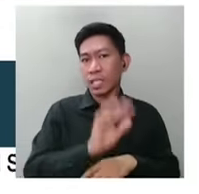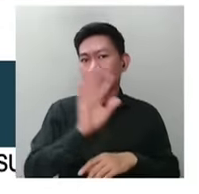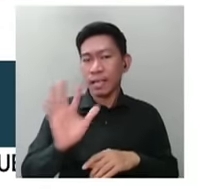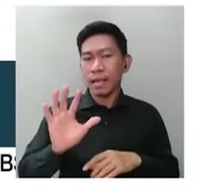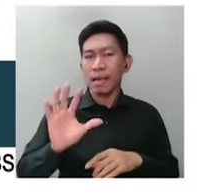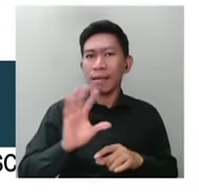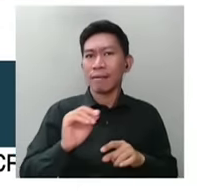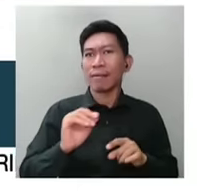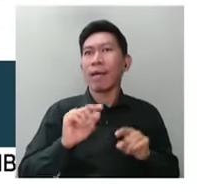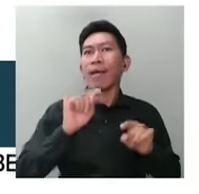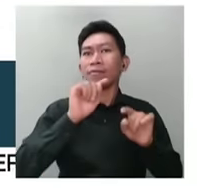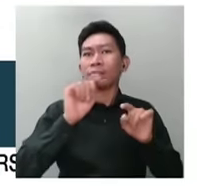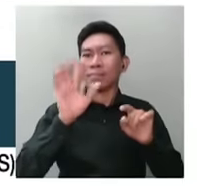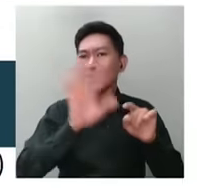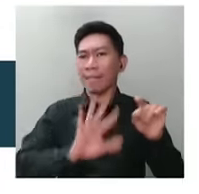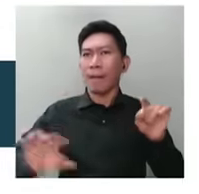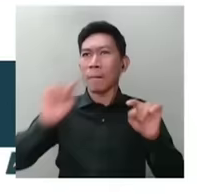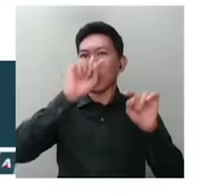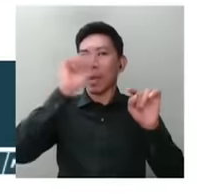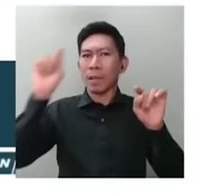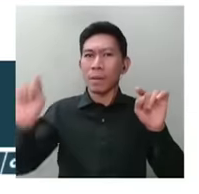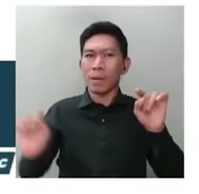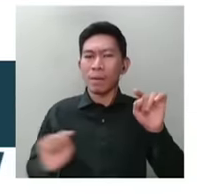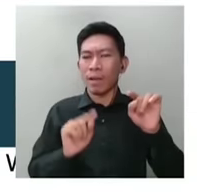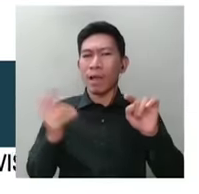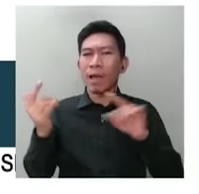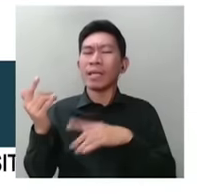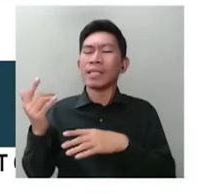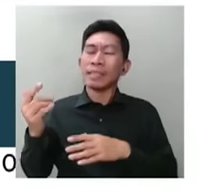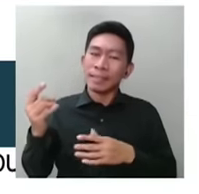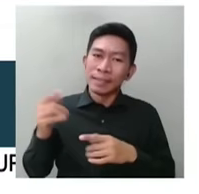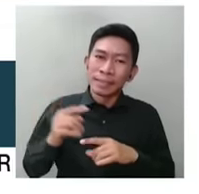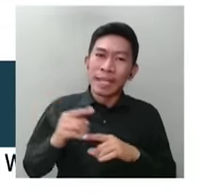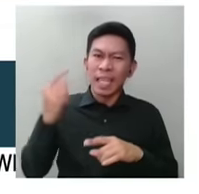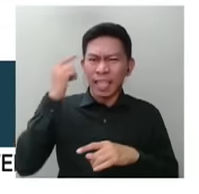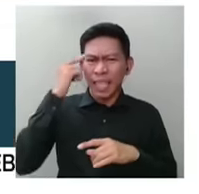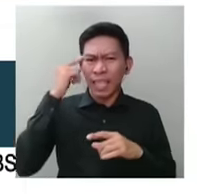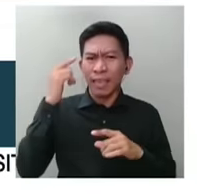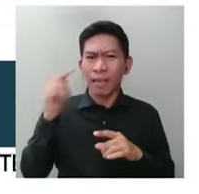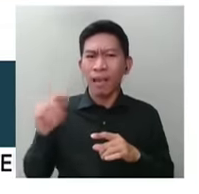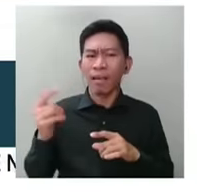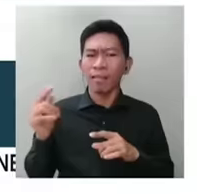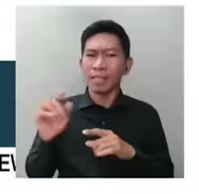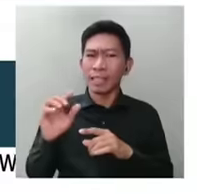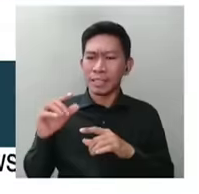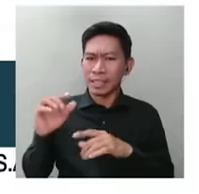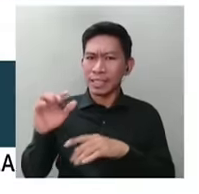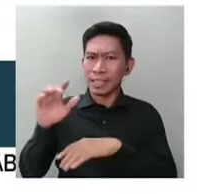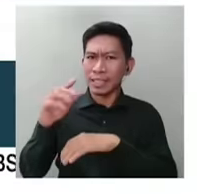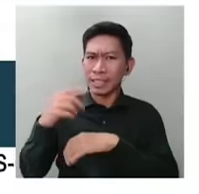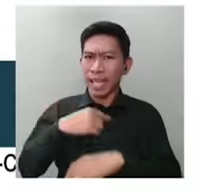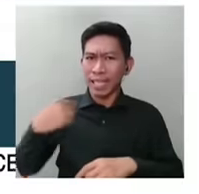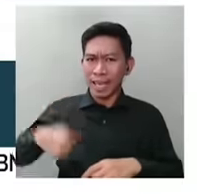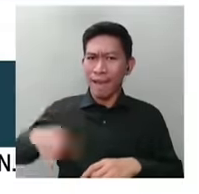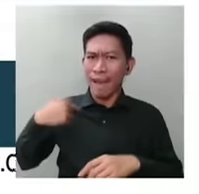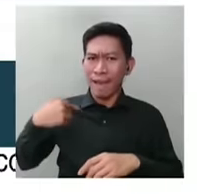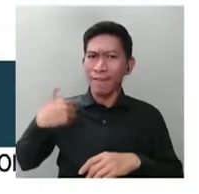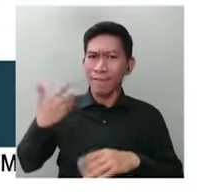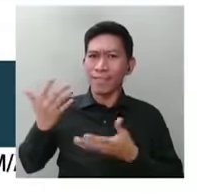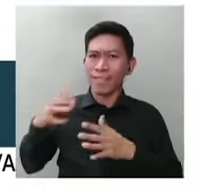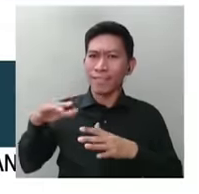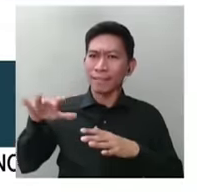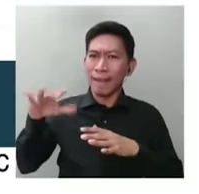where China shares a common border. I think it even claimed an entire island in the Amur